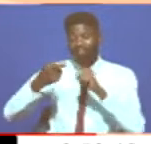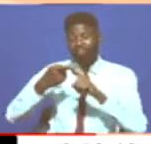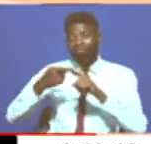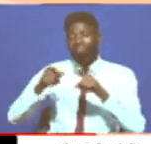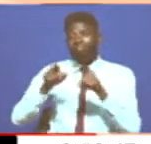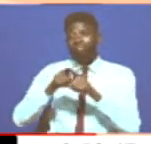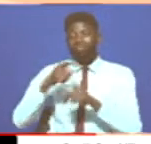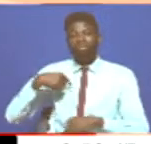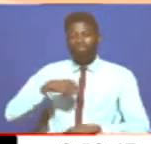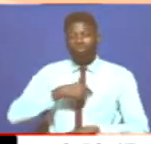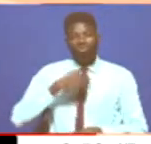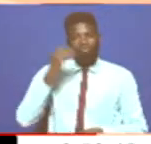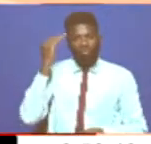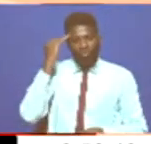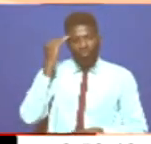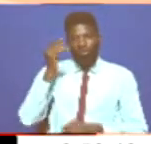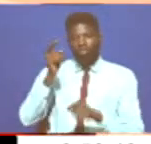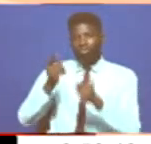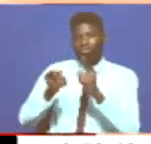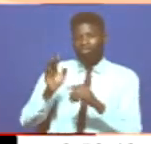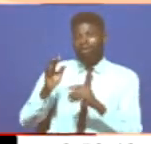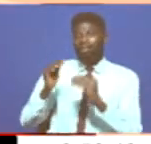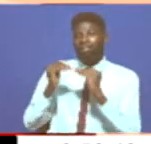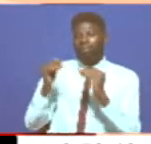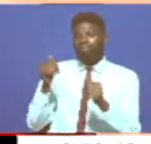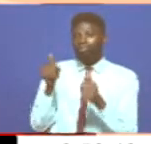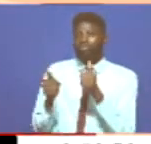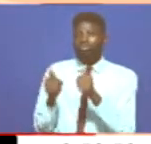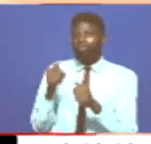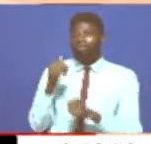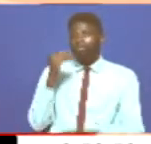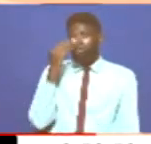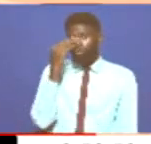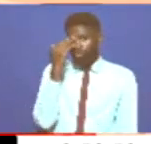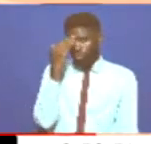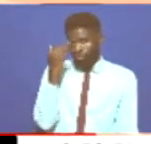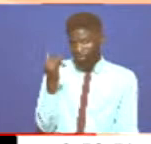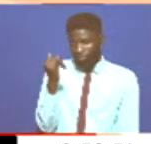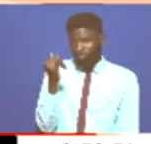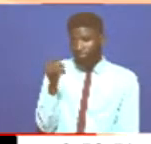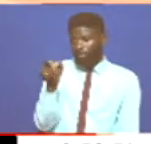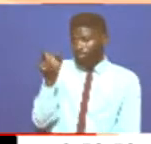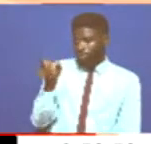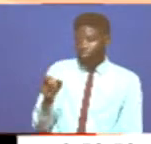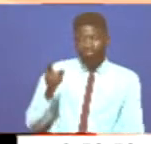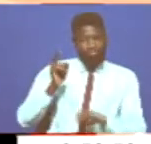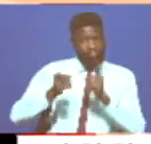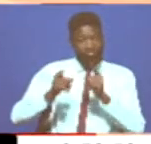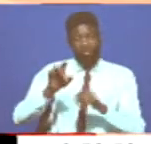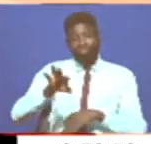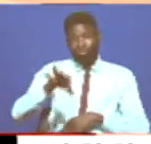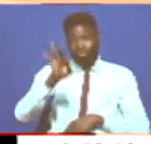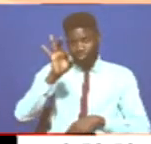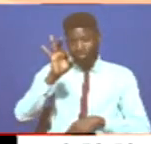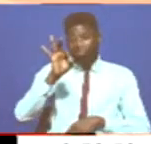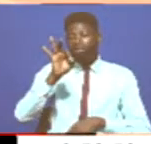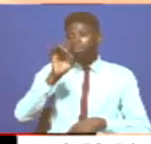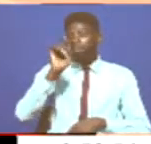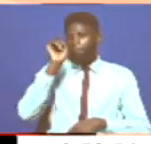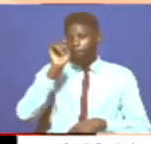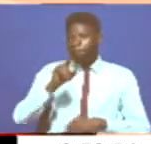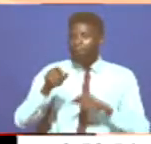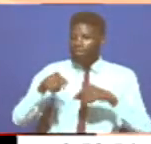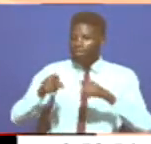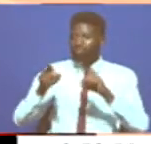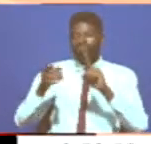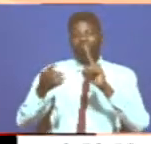gani wale tuko na wao, sababu die mwanariadha awe anaweza chaguliwa lazima atimize